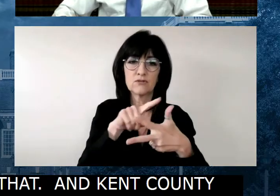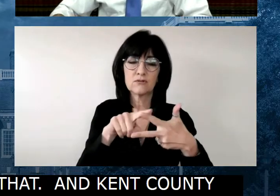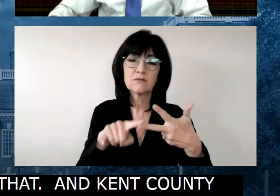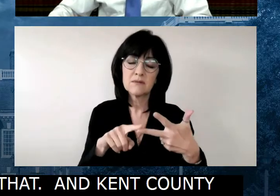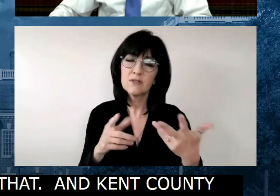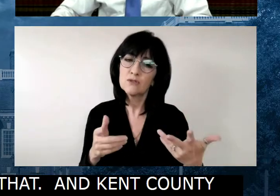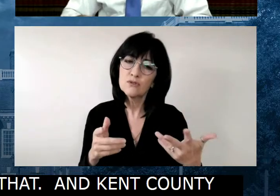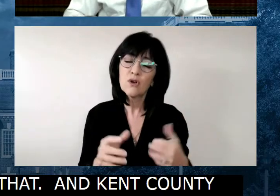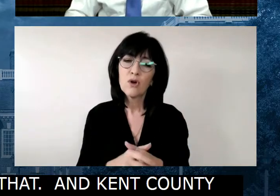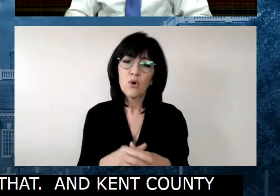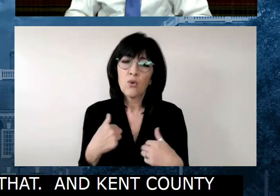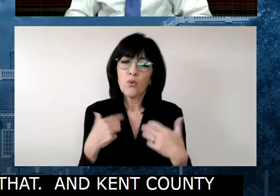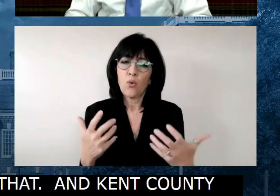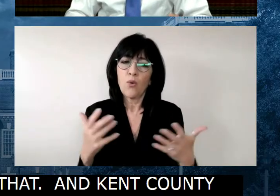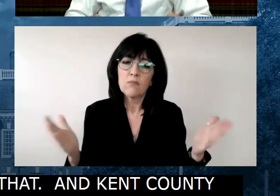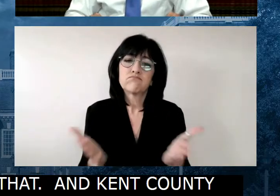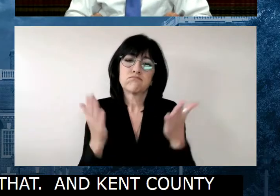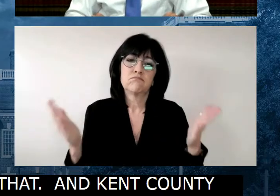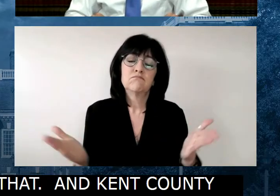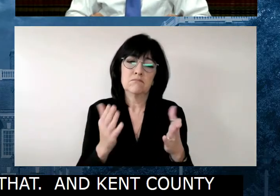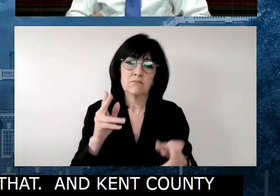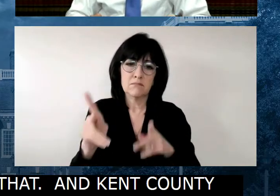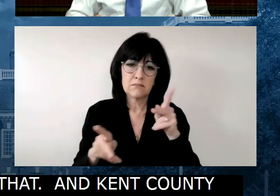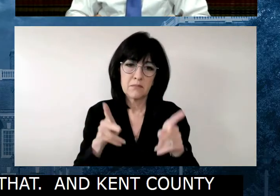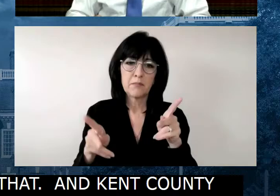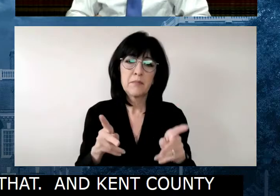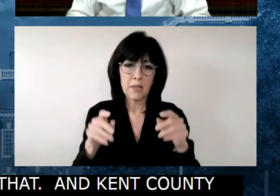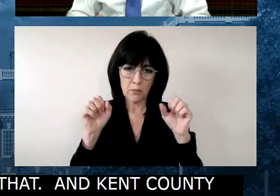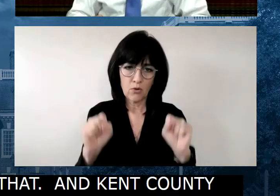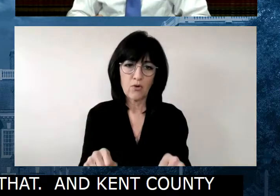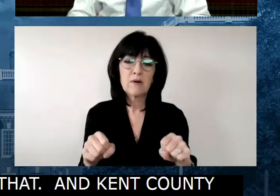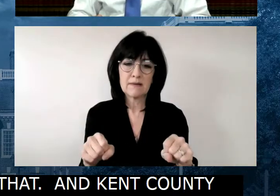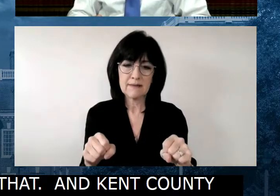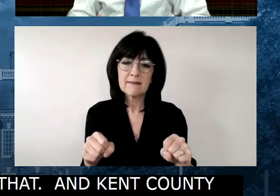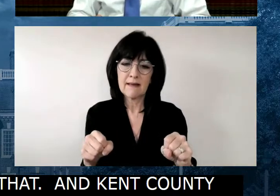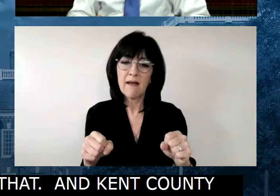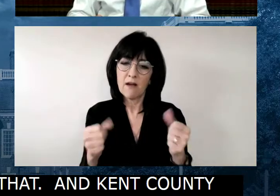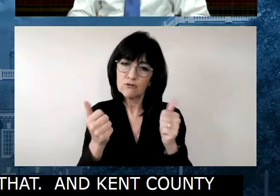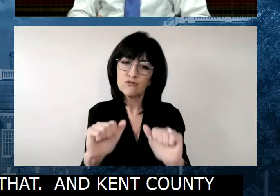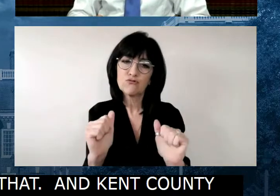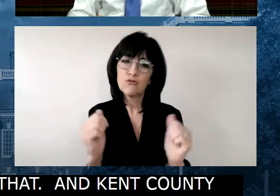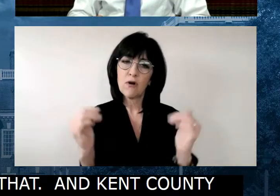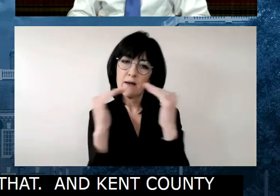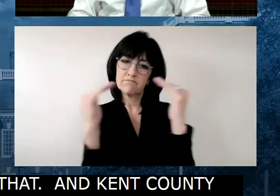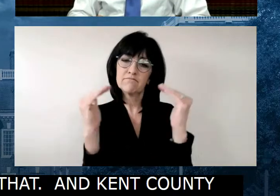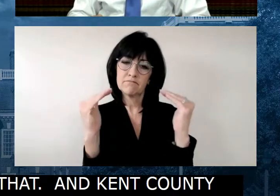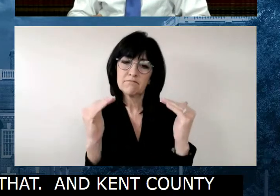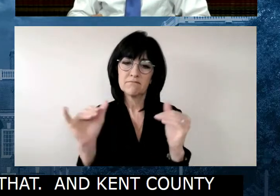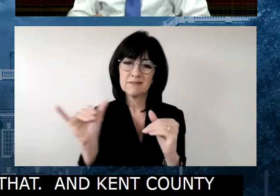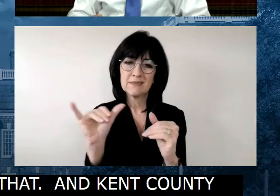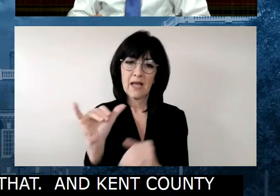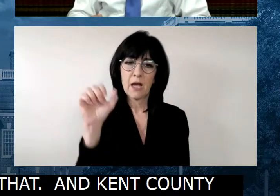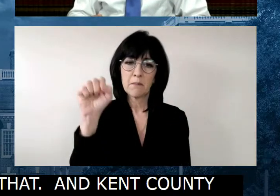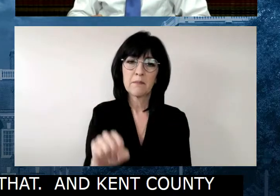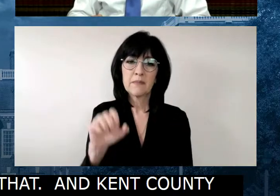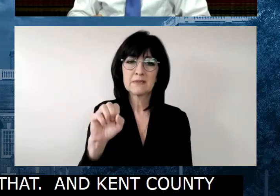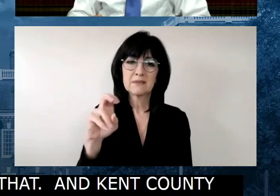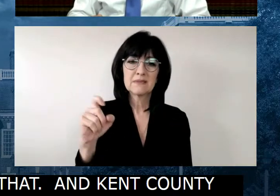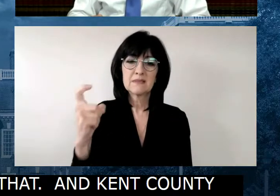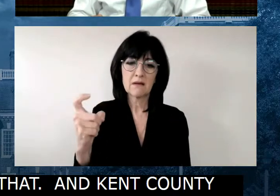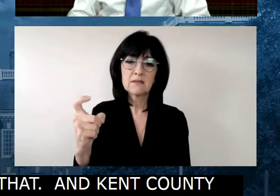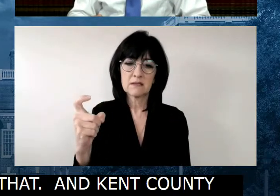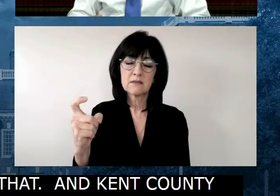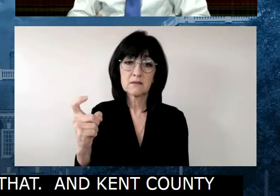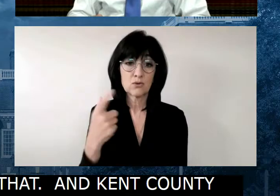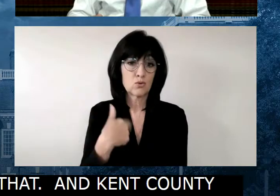challenge each of the counties to get up where Sussex County is. 70% is our goal for at least